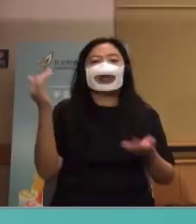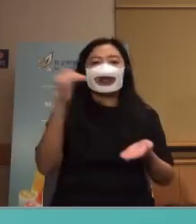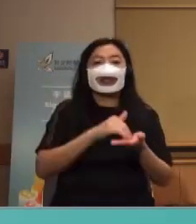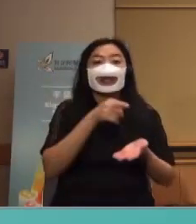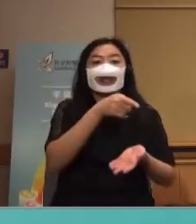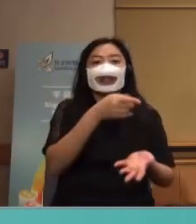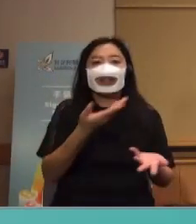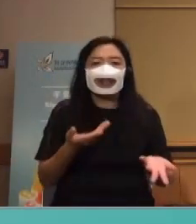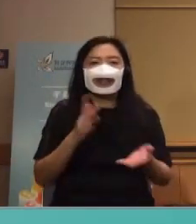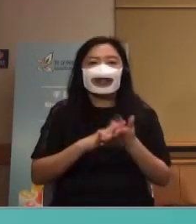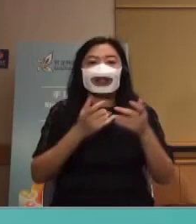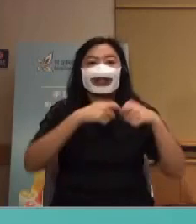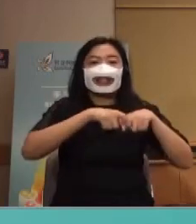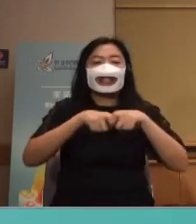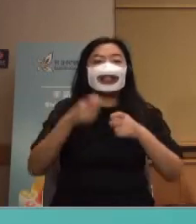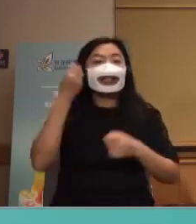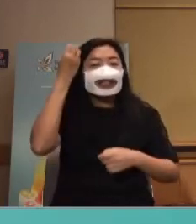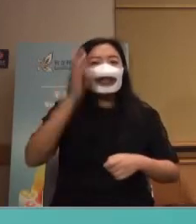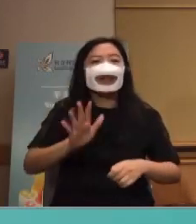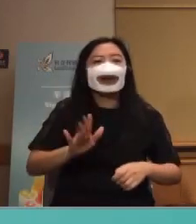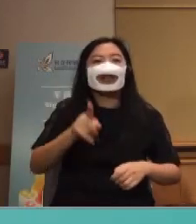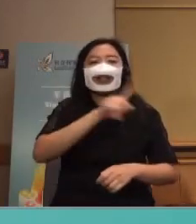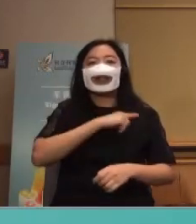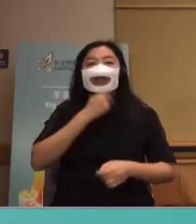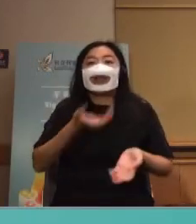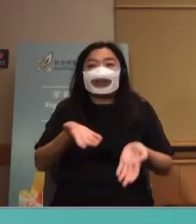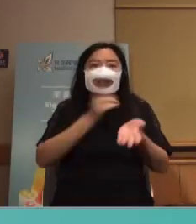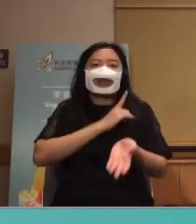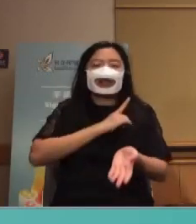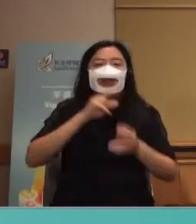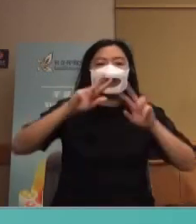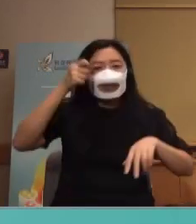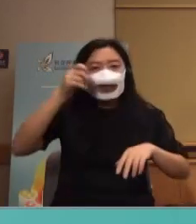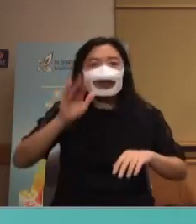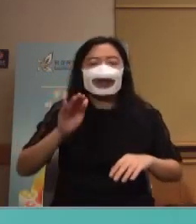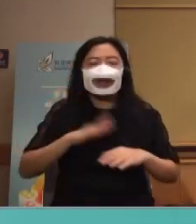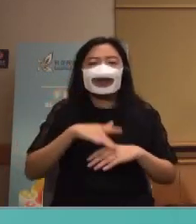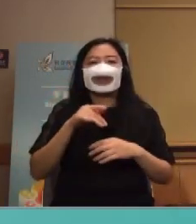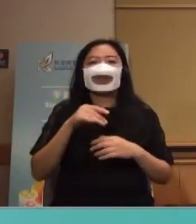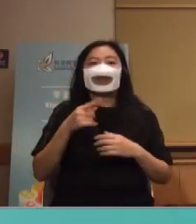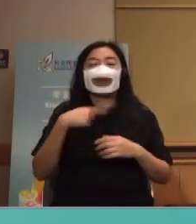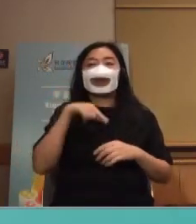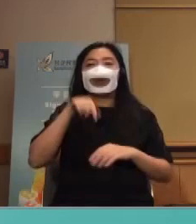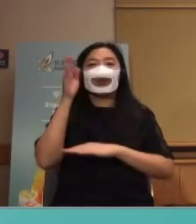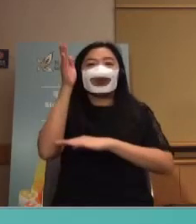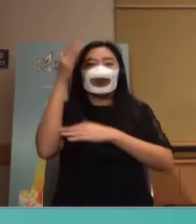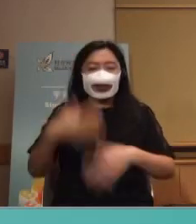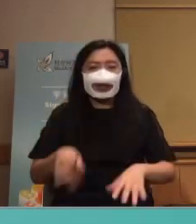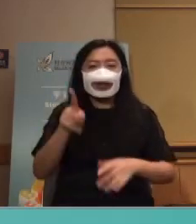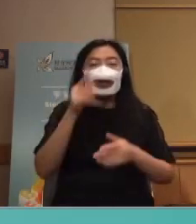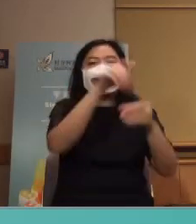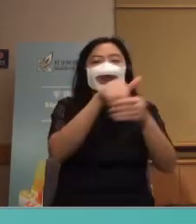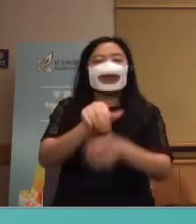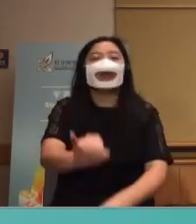okay? Please do your own due diligence, please. Don't take advice from us. Okay, so zooming